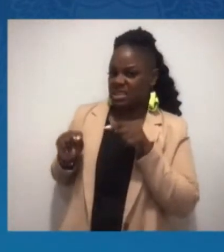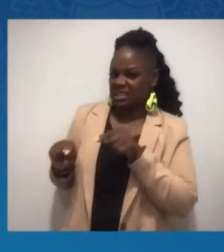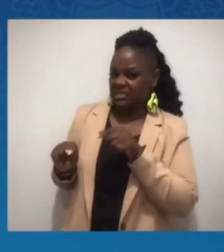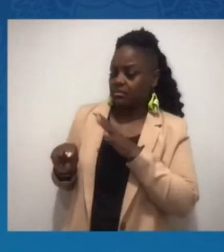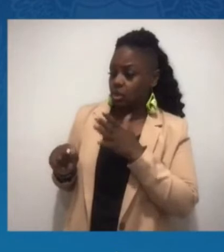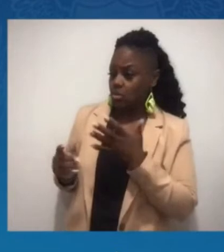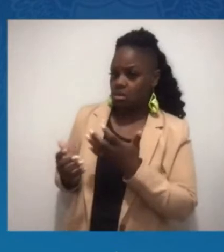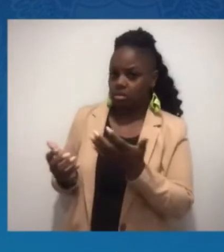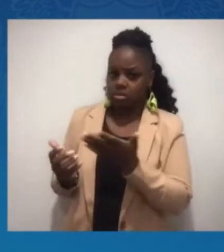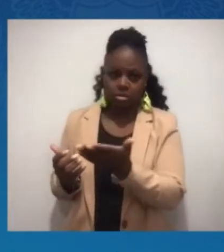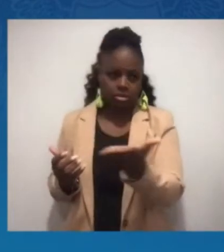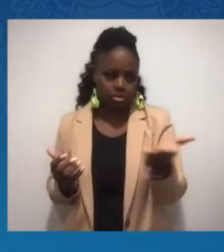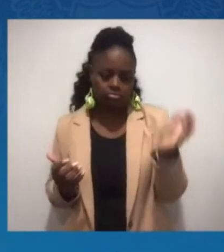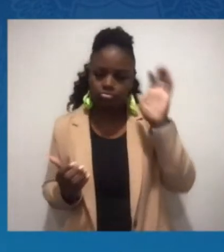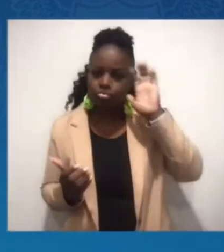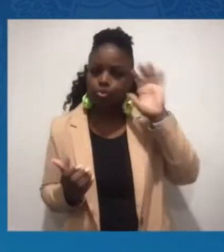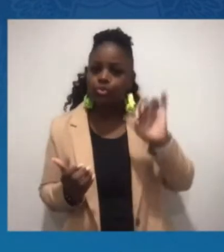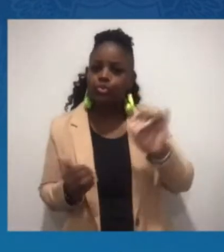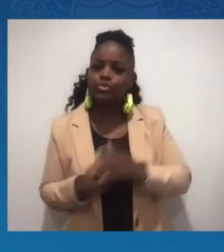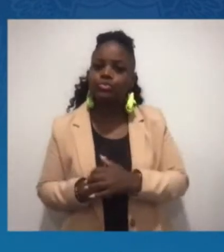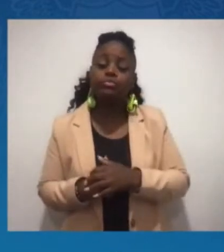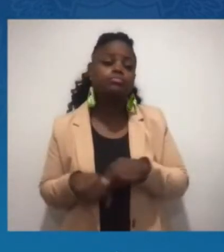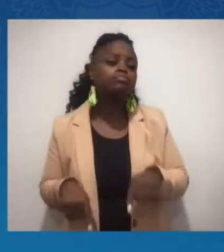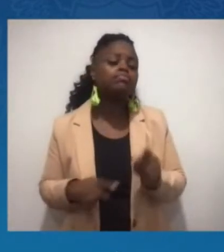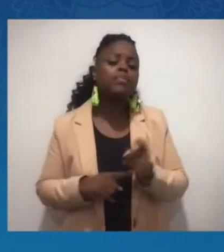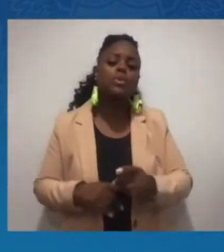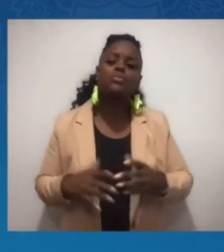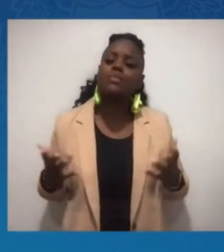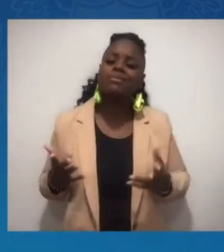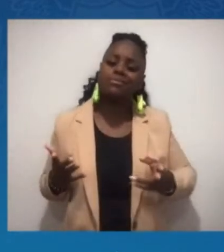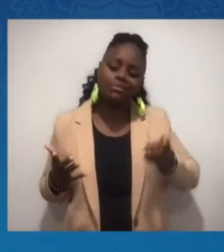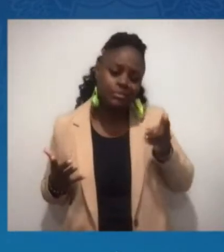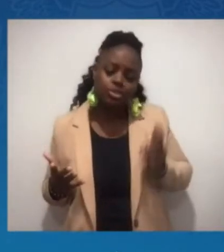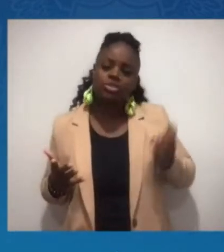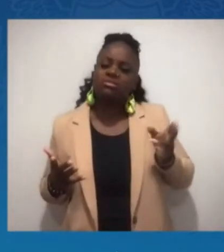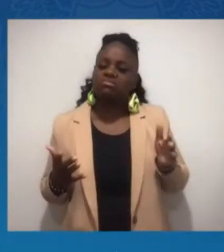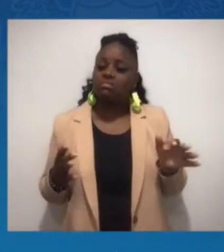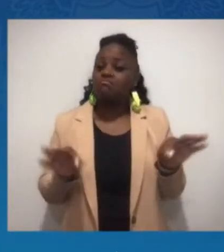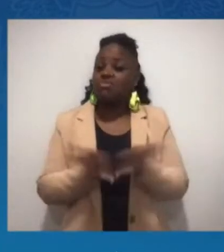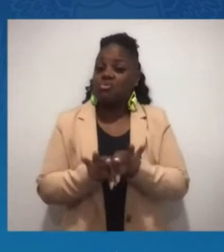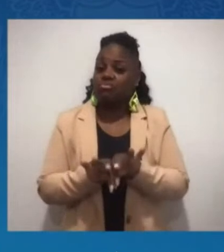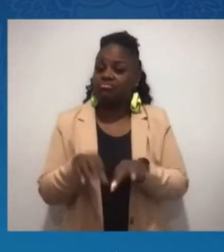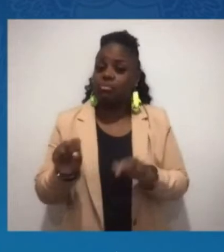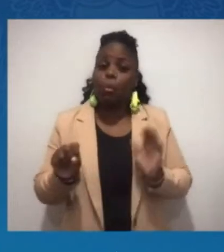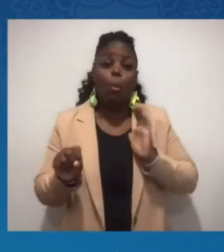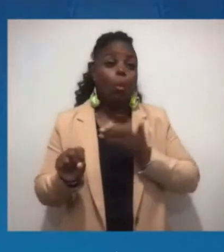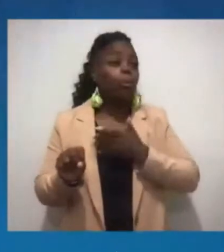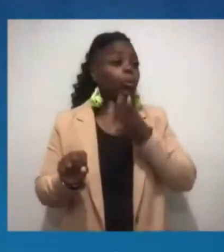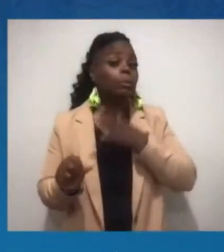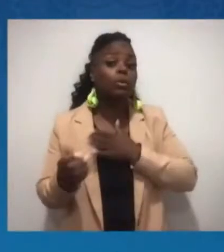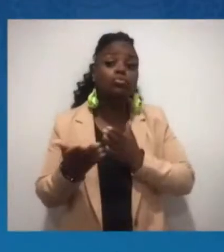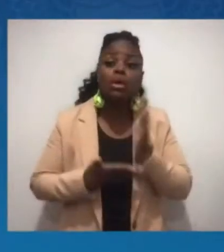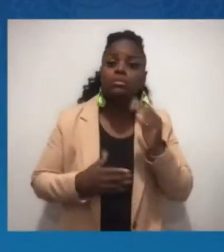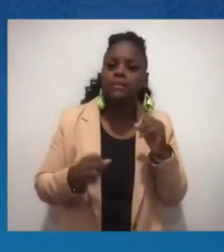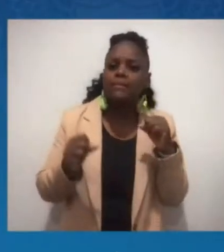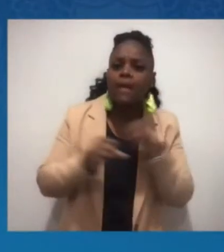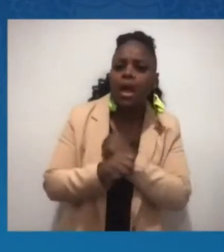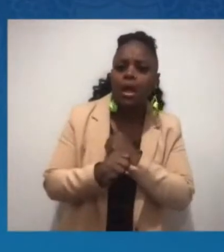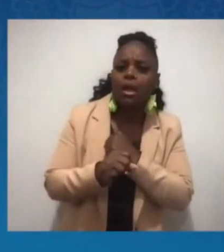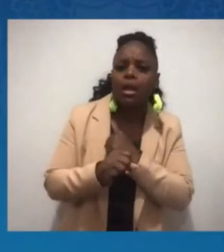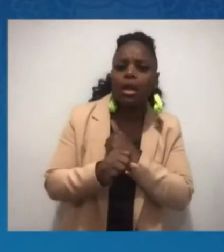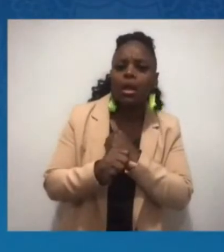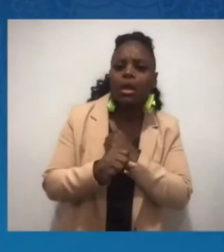an important moment, a historic moment, truly, in the fight for our rights. Why did you decide